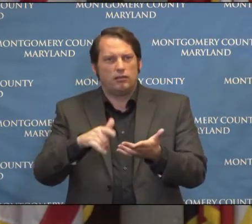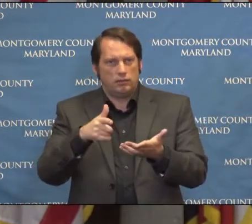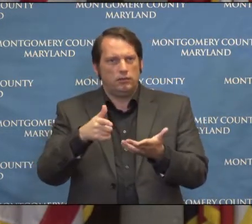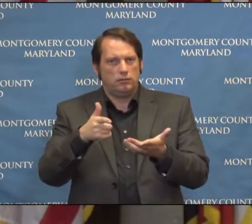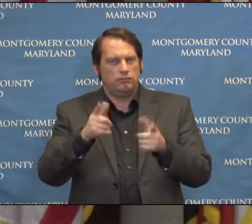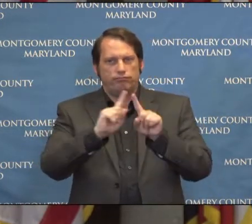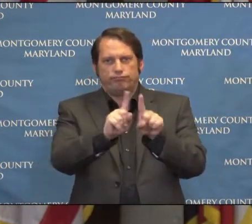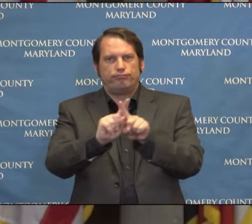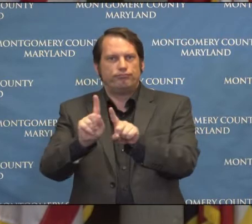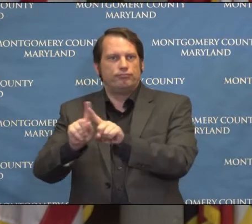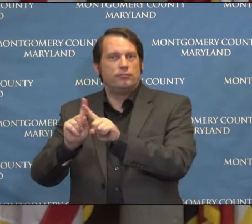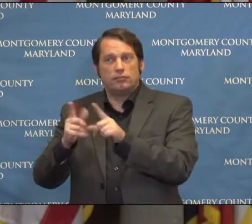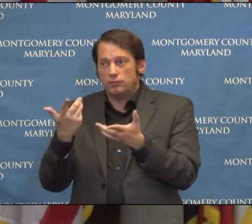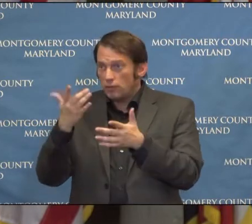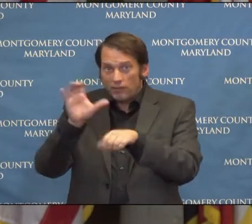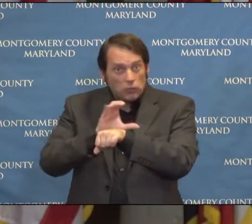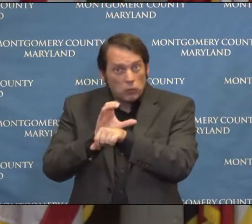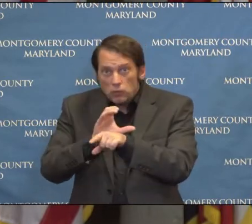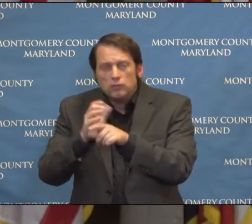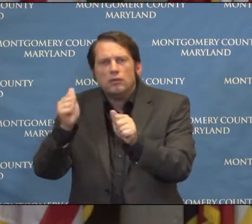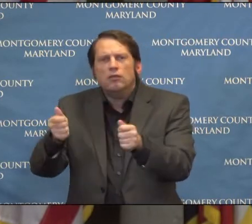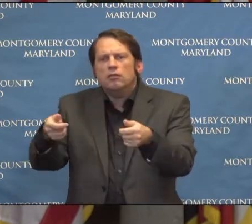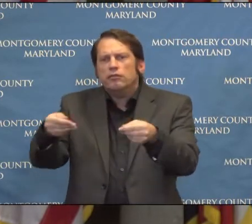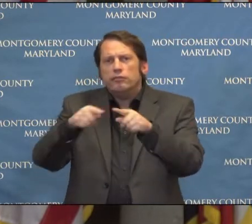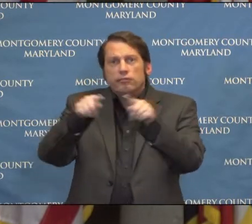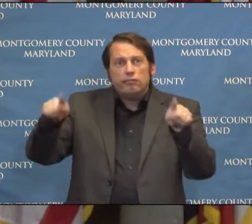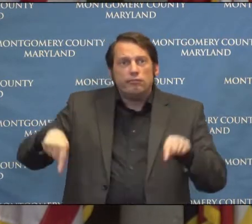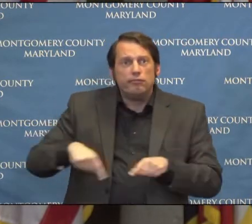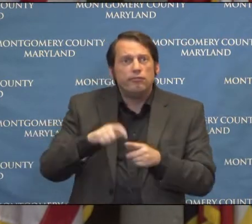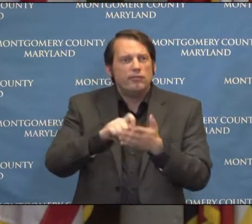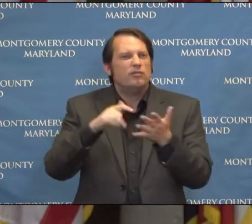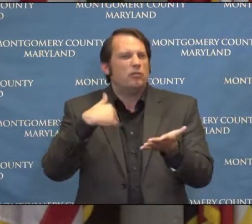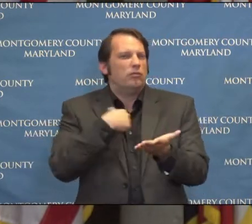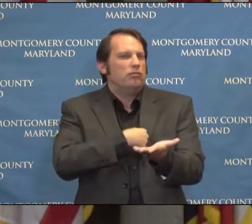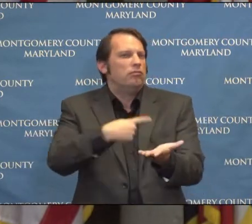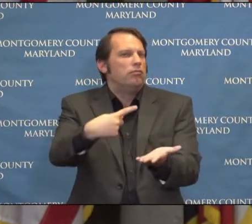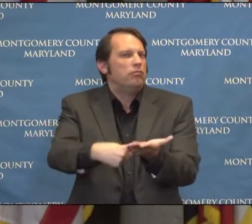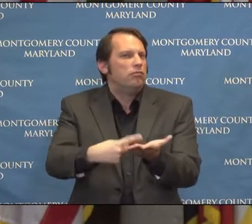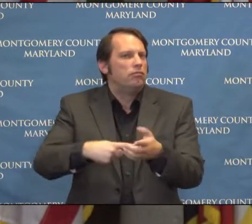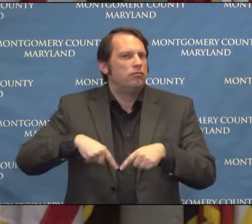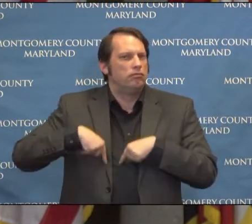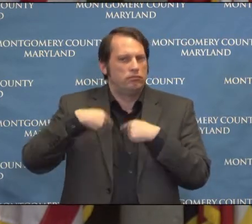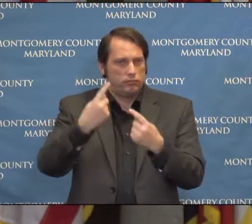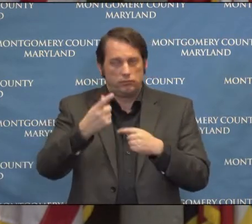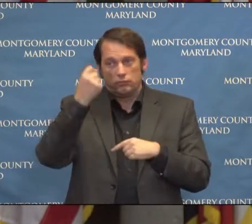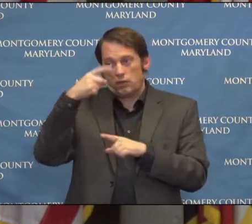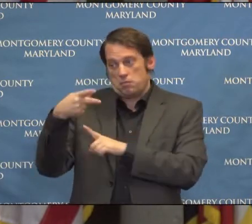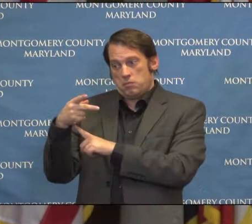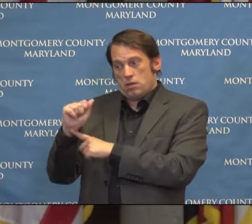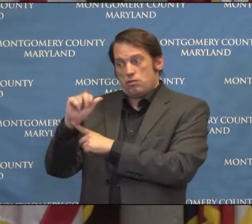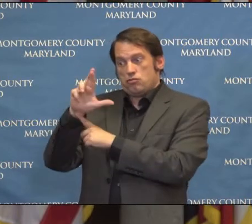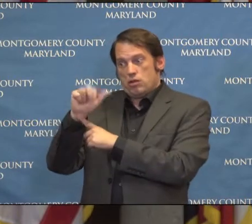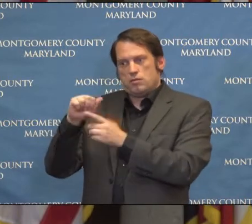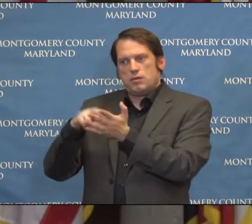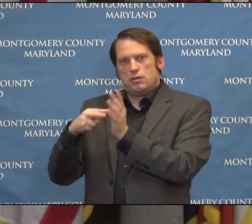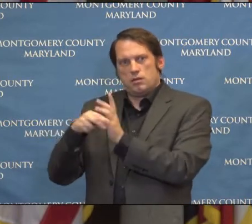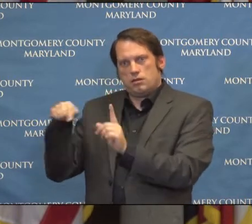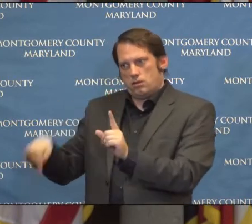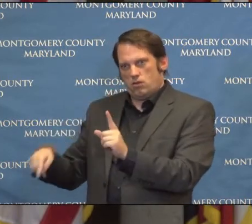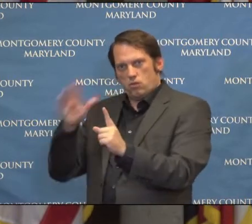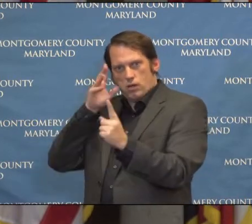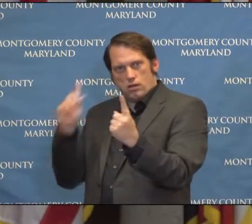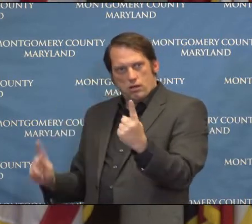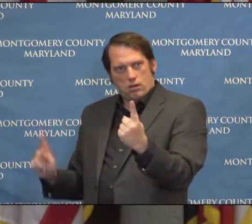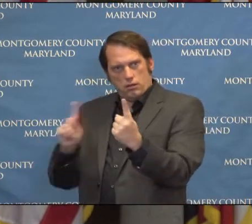ESOL teachers are the direct teacher for the students, and so they are running classes each week and holding